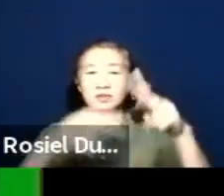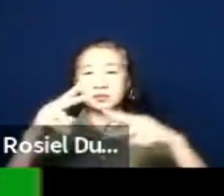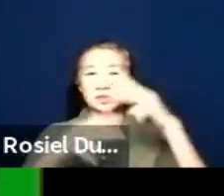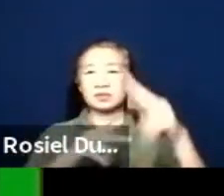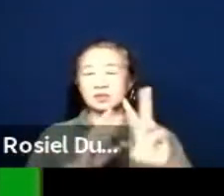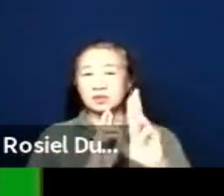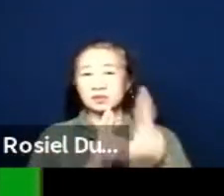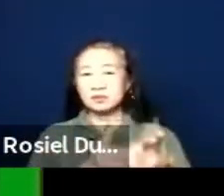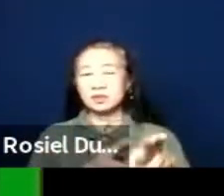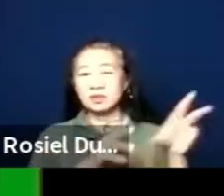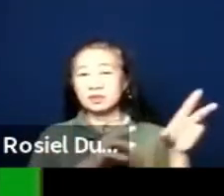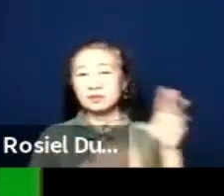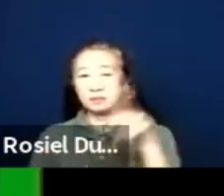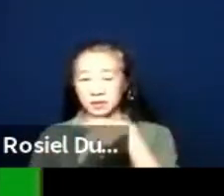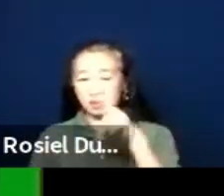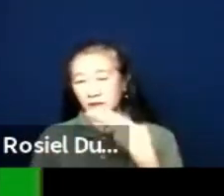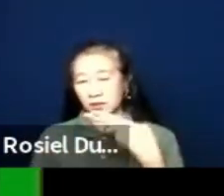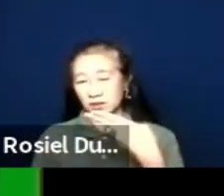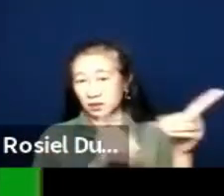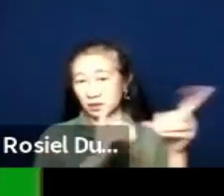PH have done.